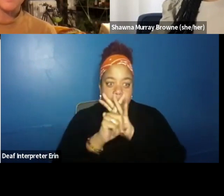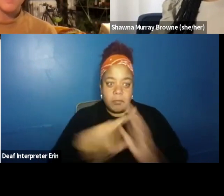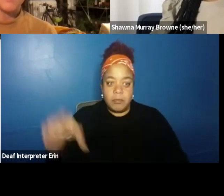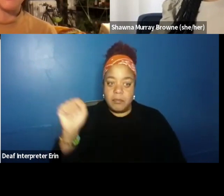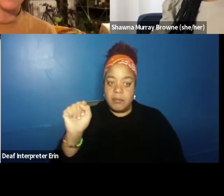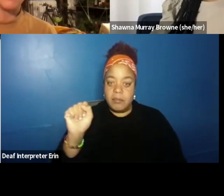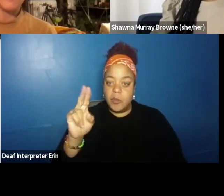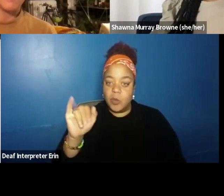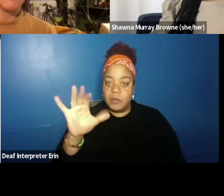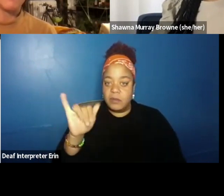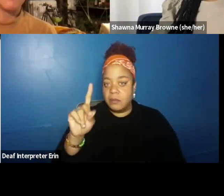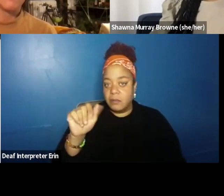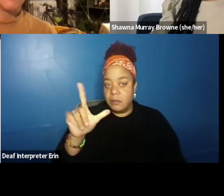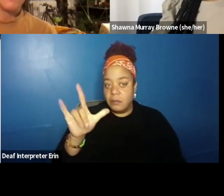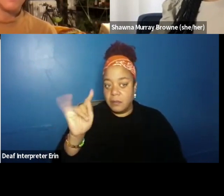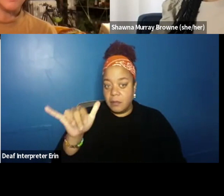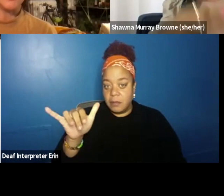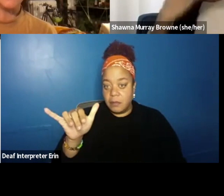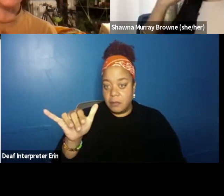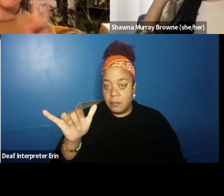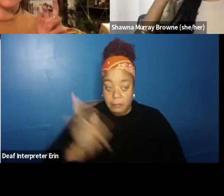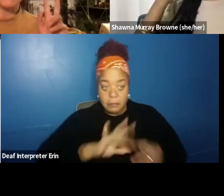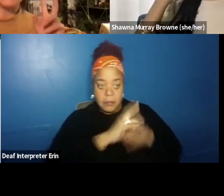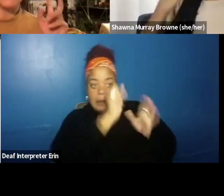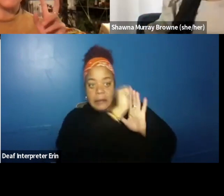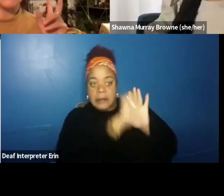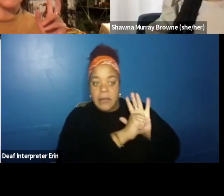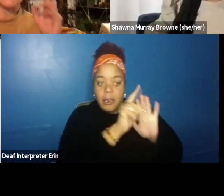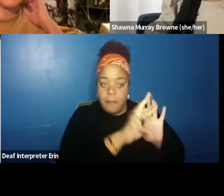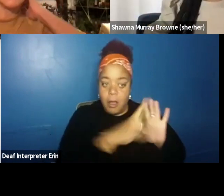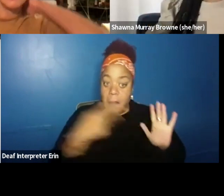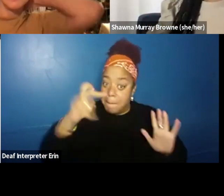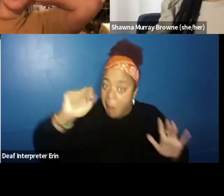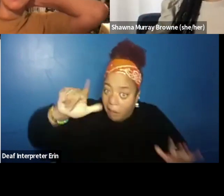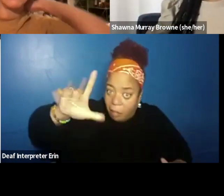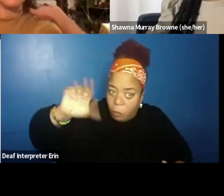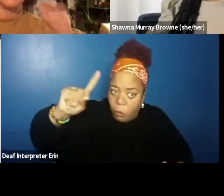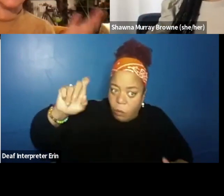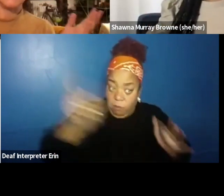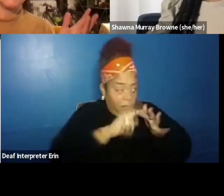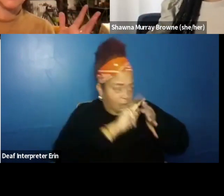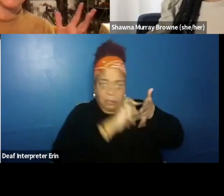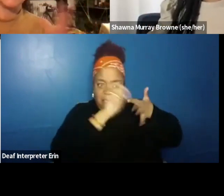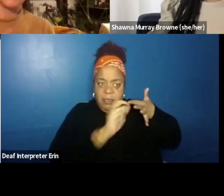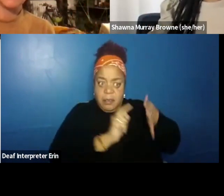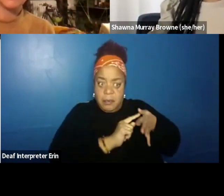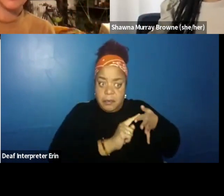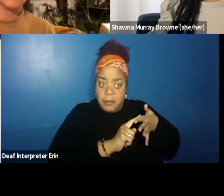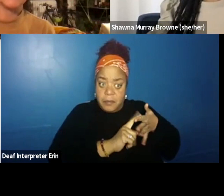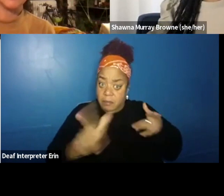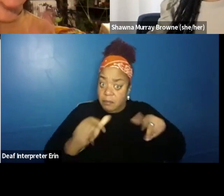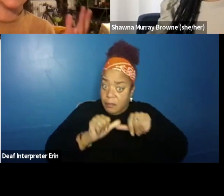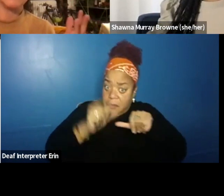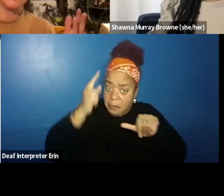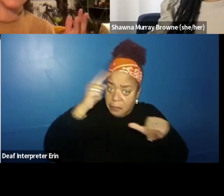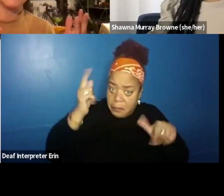and the way that an individual mental illness, rather than seeing something as a normal response